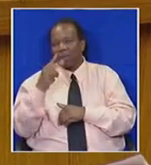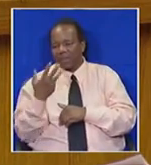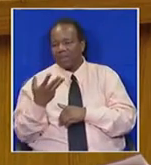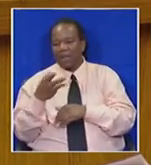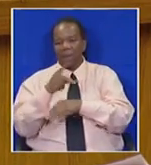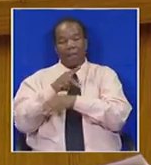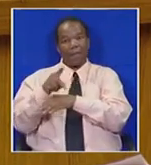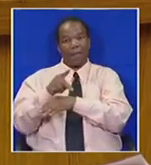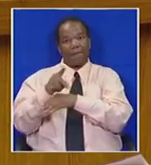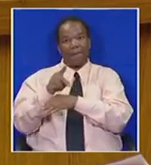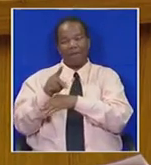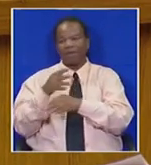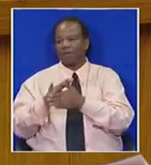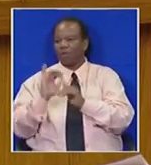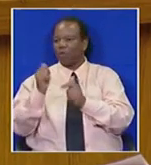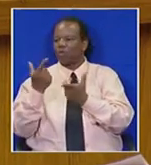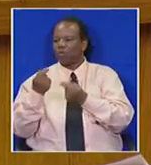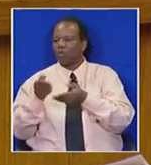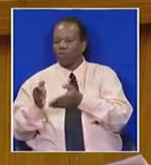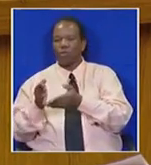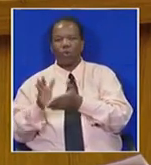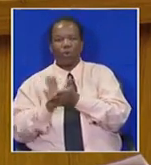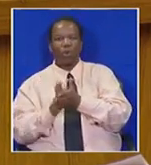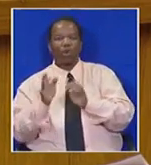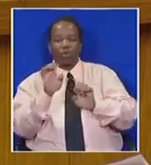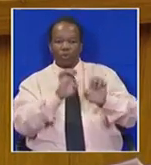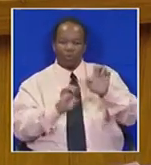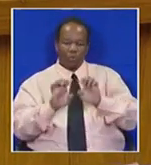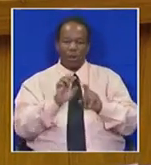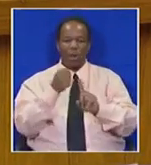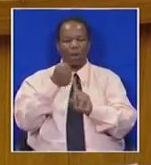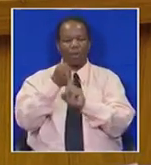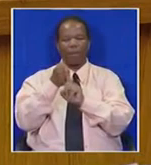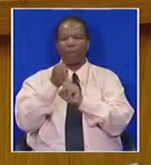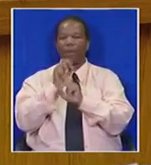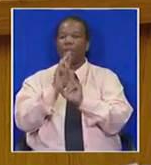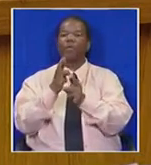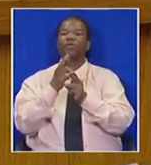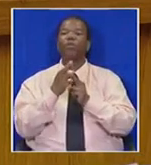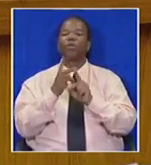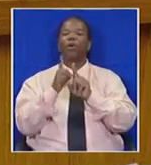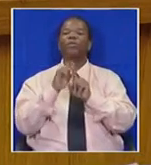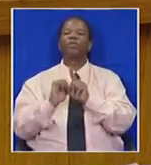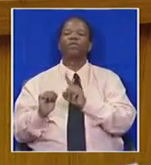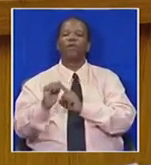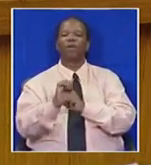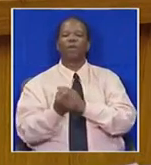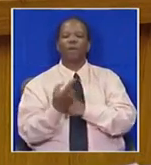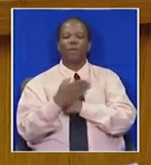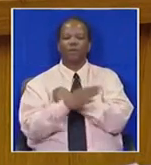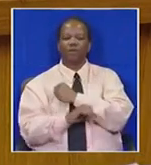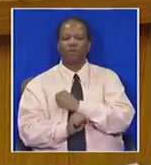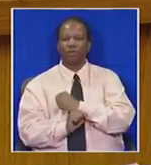we have and the paths that we have chosen to assess their efficacy and respond to the environment we operate in. We